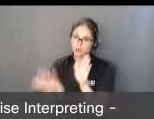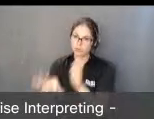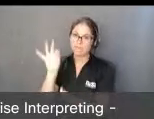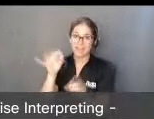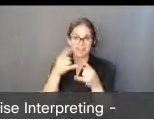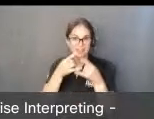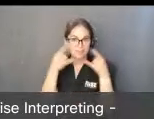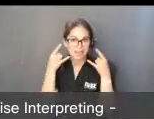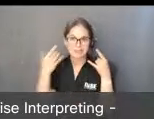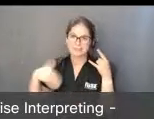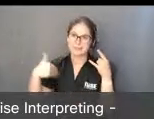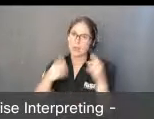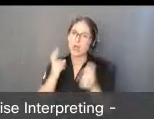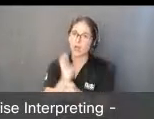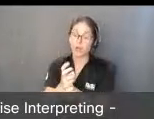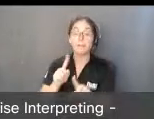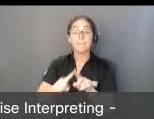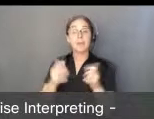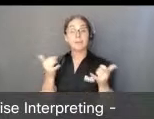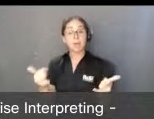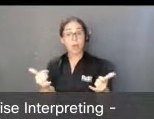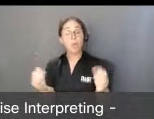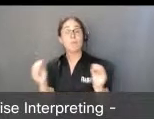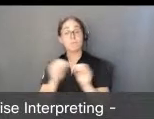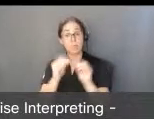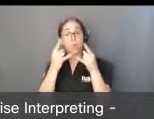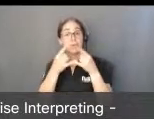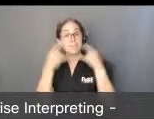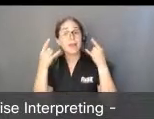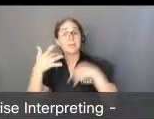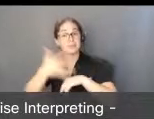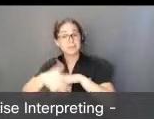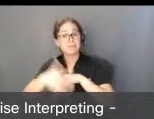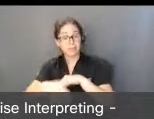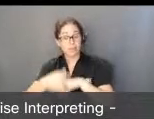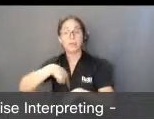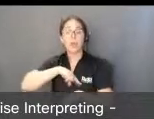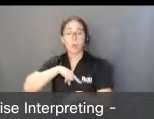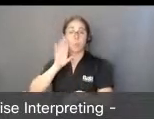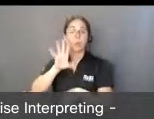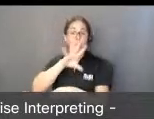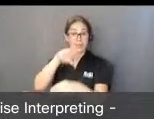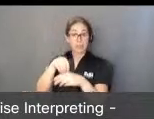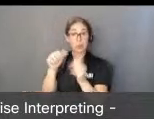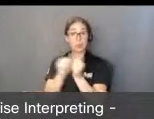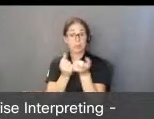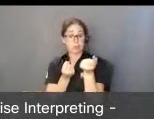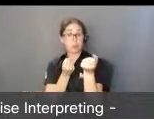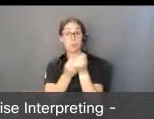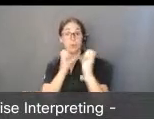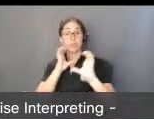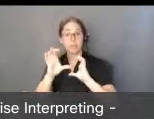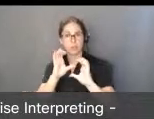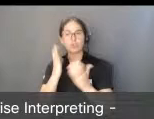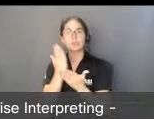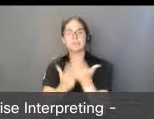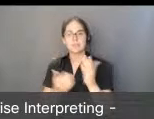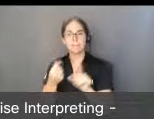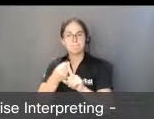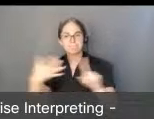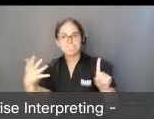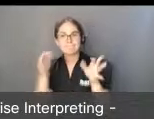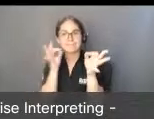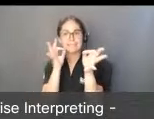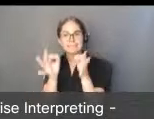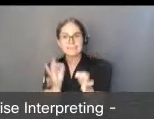more available now than there were before. And we will include in the board communication some details about what